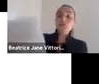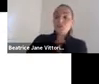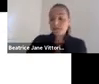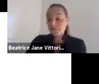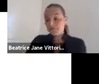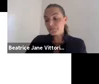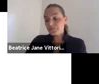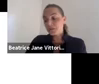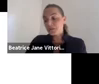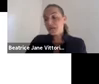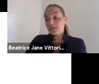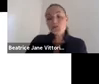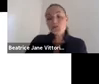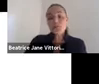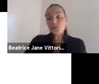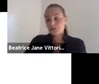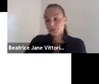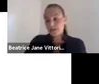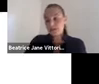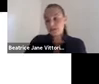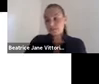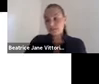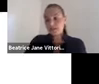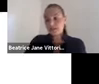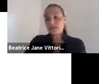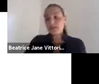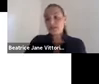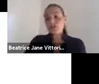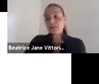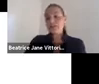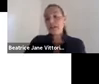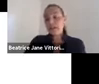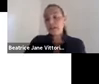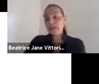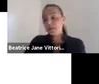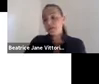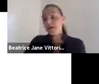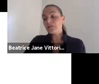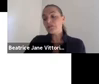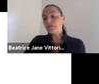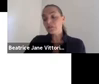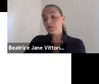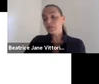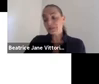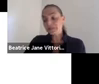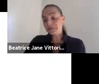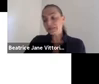their schools a new image of the child, a child that is capable and full of abilities, and